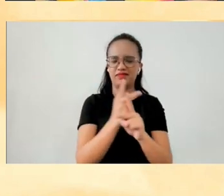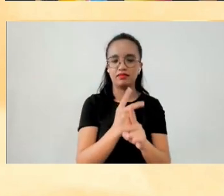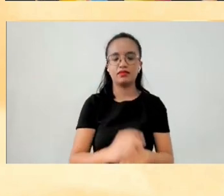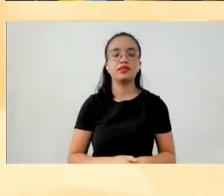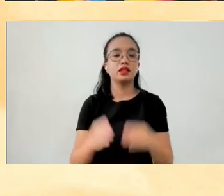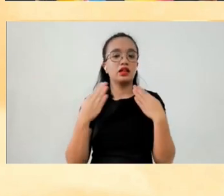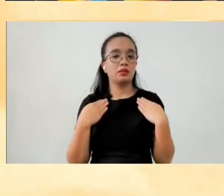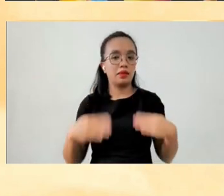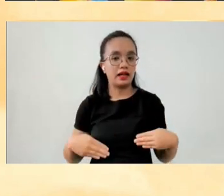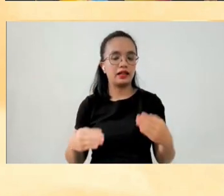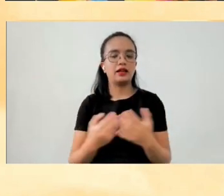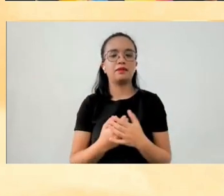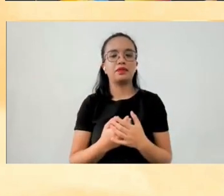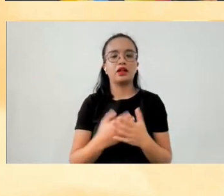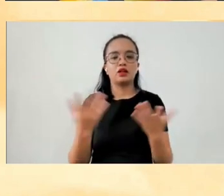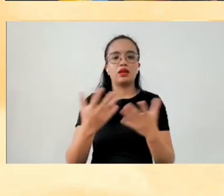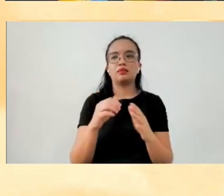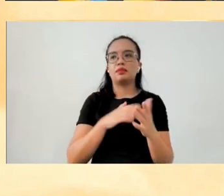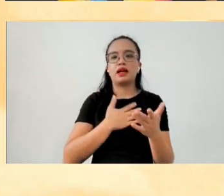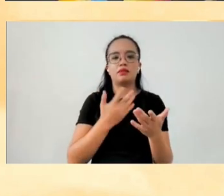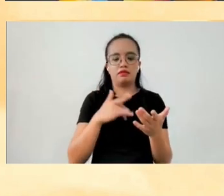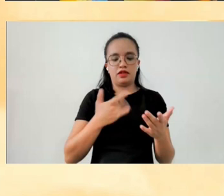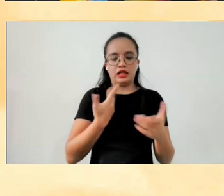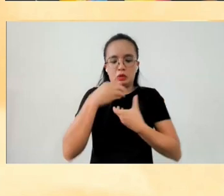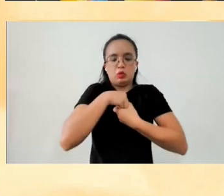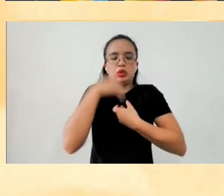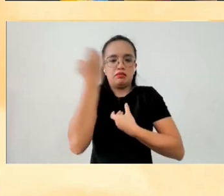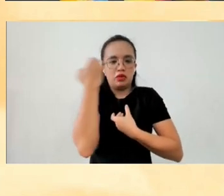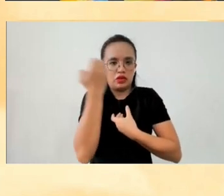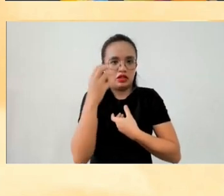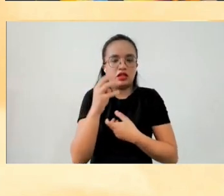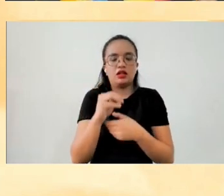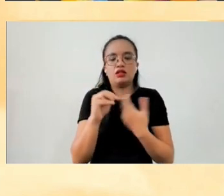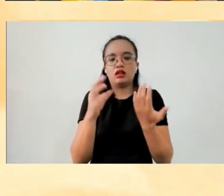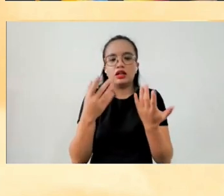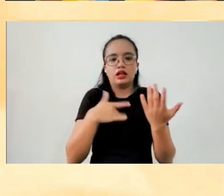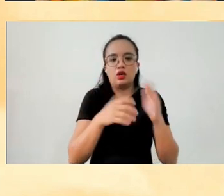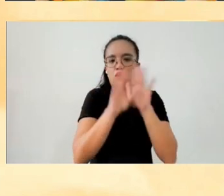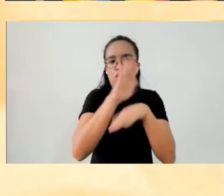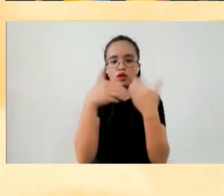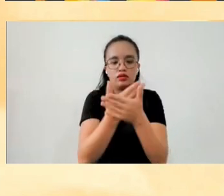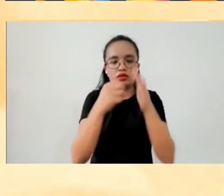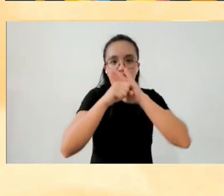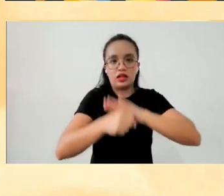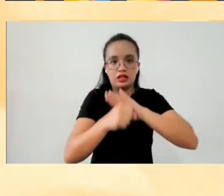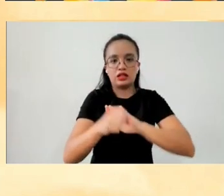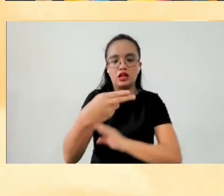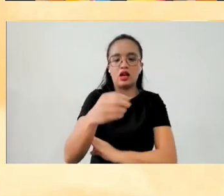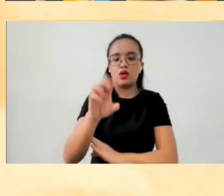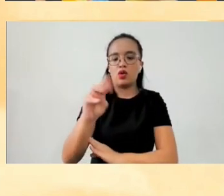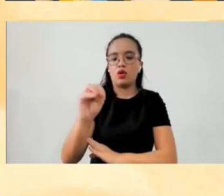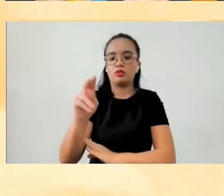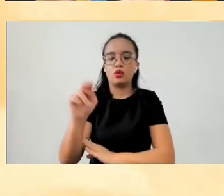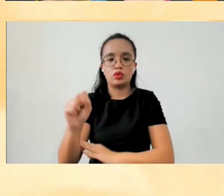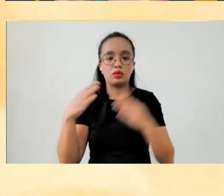body goes on emergency mode. The hormones, cortisol, and all the stress hormones go up. So the body reacts. But